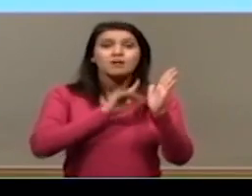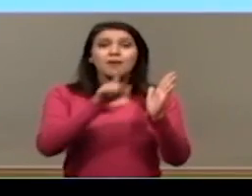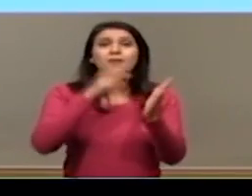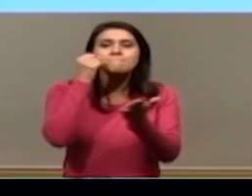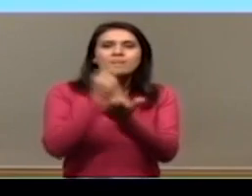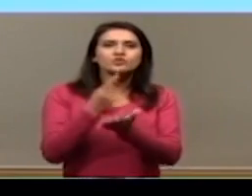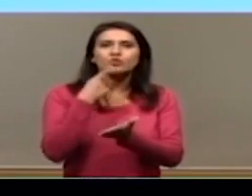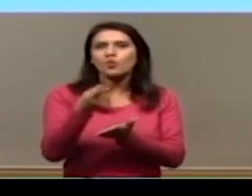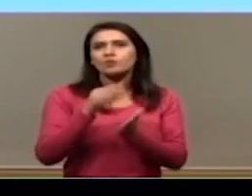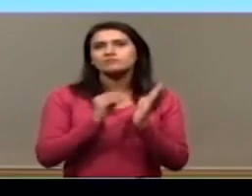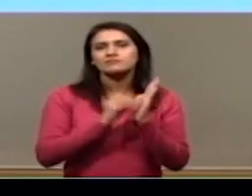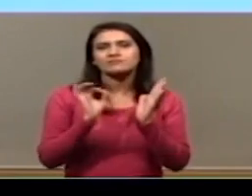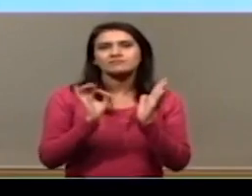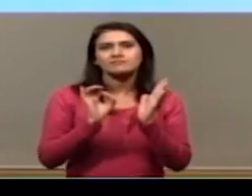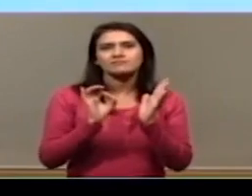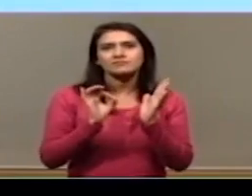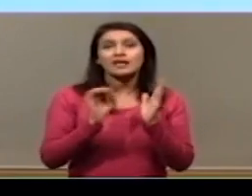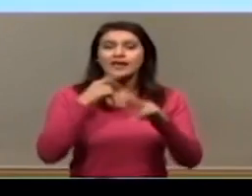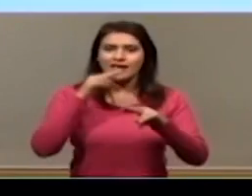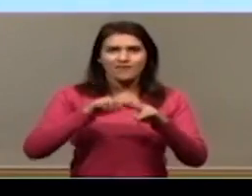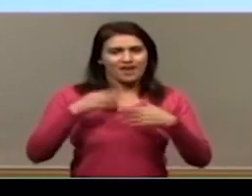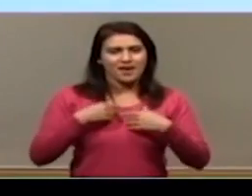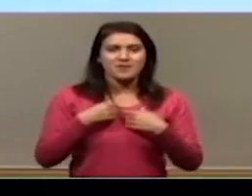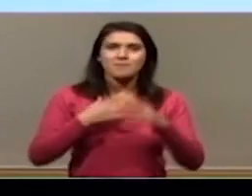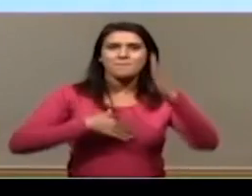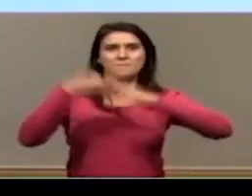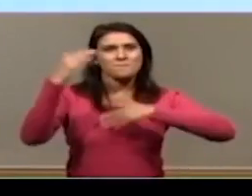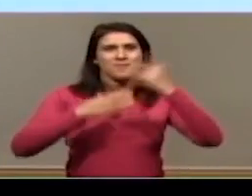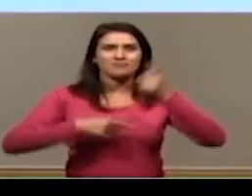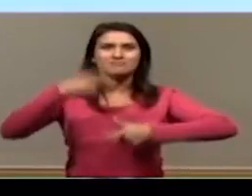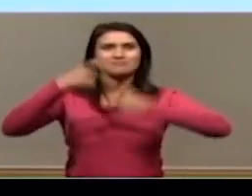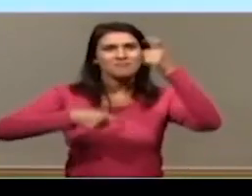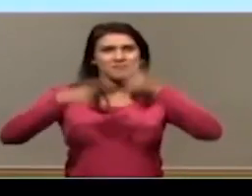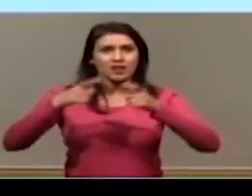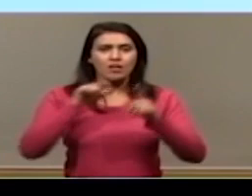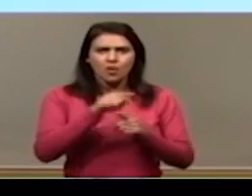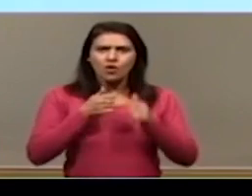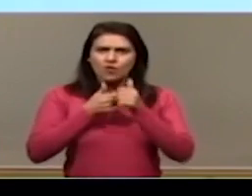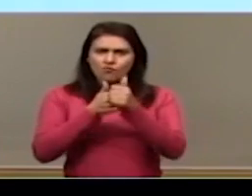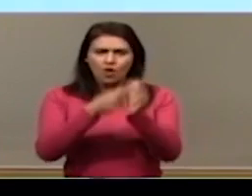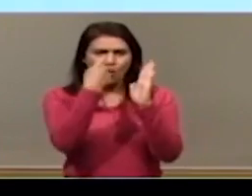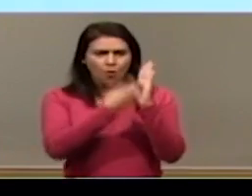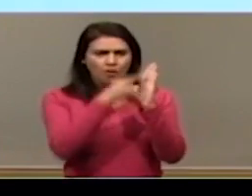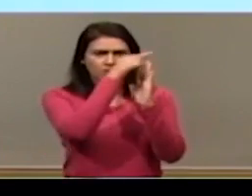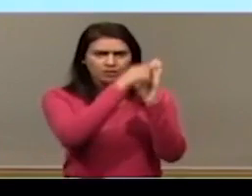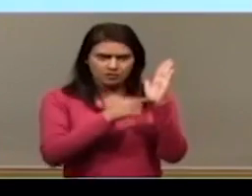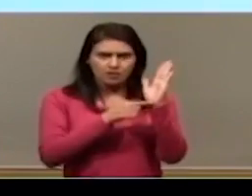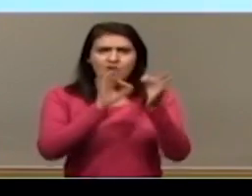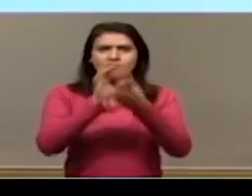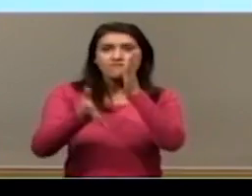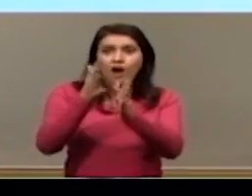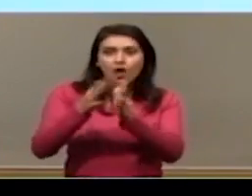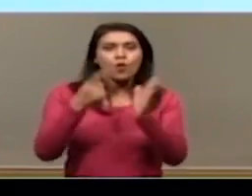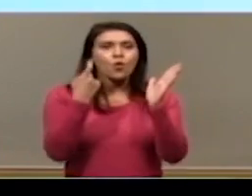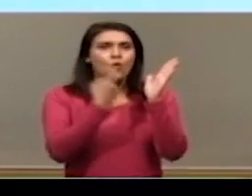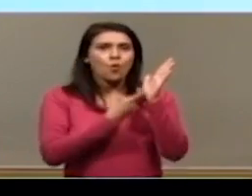that you follow it. So if I were to build a building, I'm a developer, it's important for me to follow the fire norms to get the fire NOC. Right? And